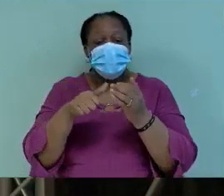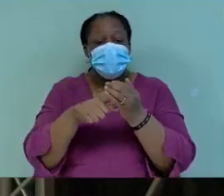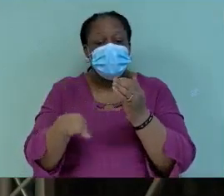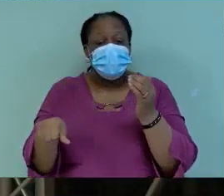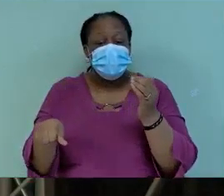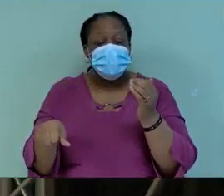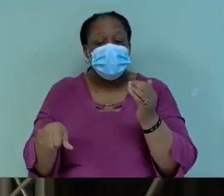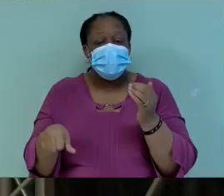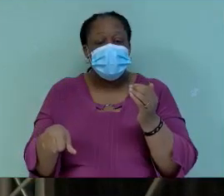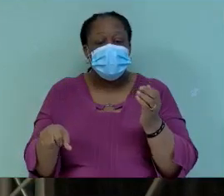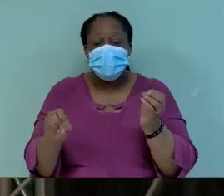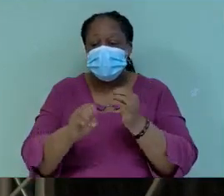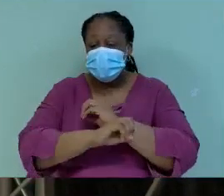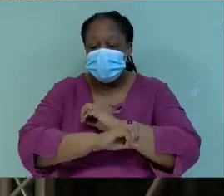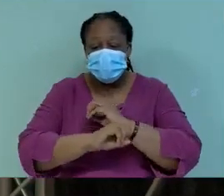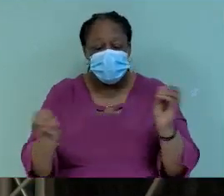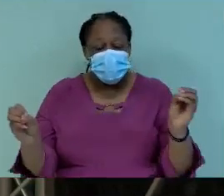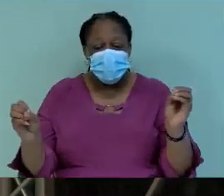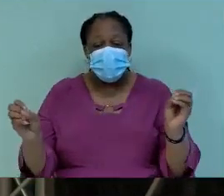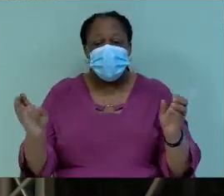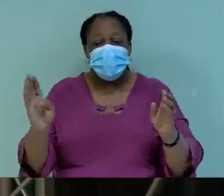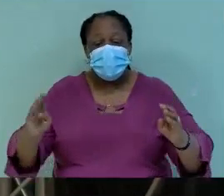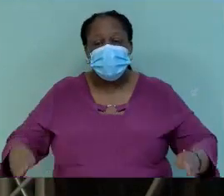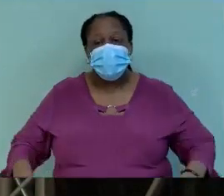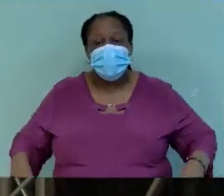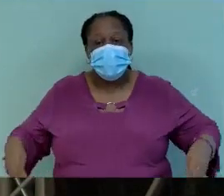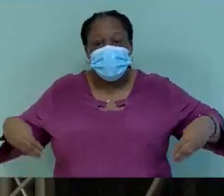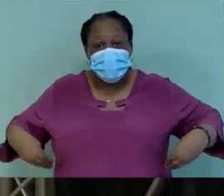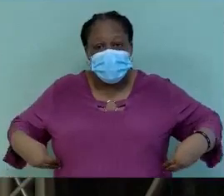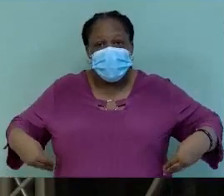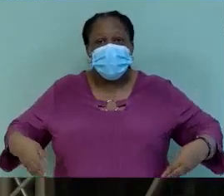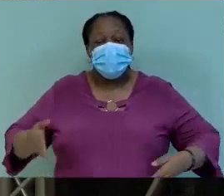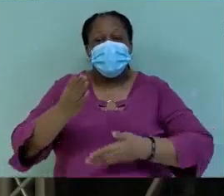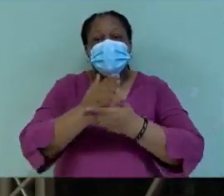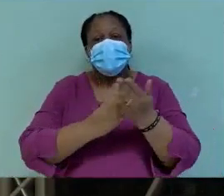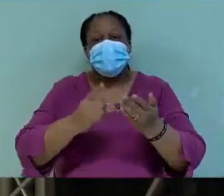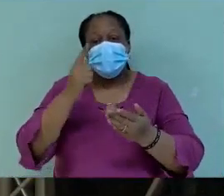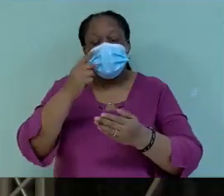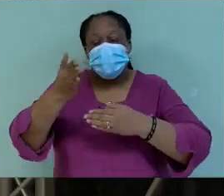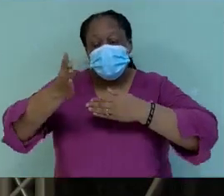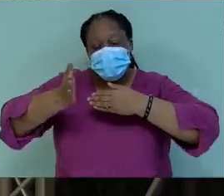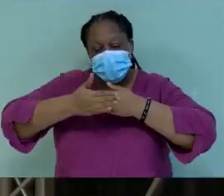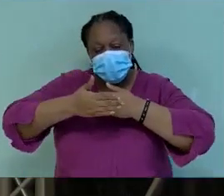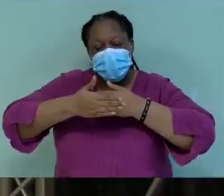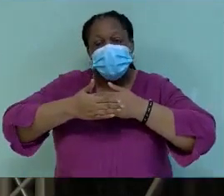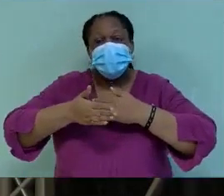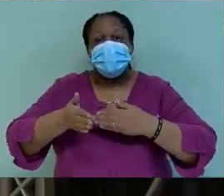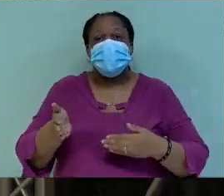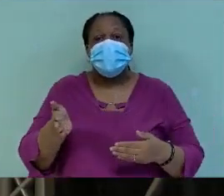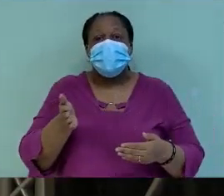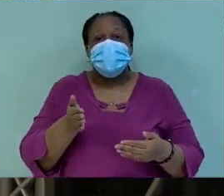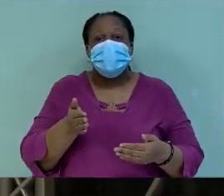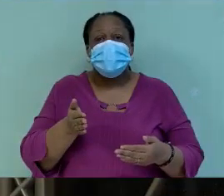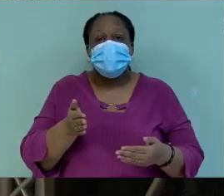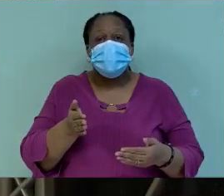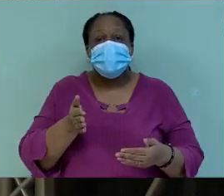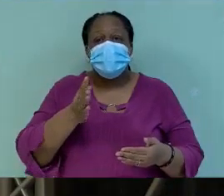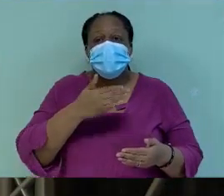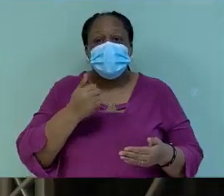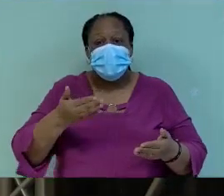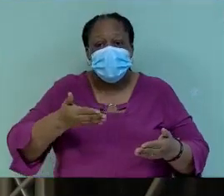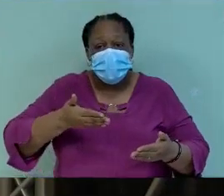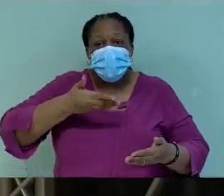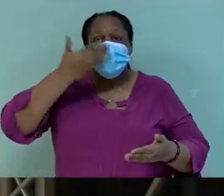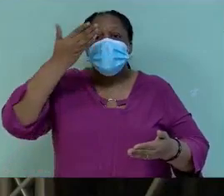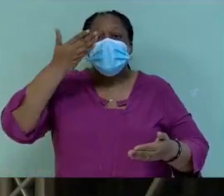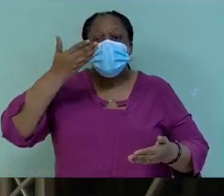without any pants, that is bare bottom, and someone was up close and they were to take a deep sniff,